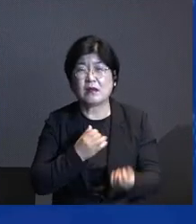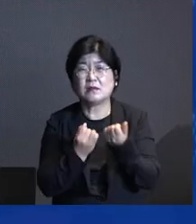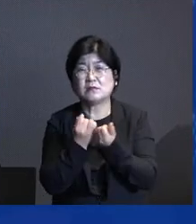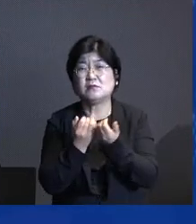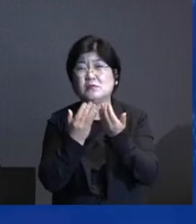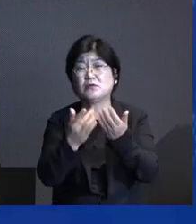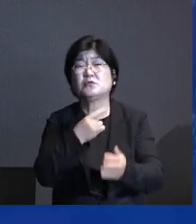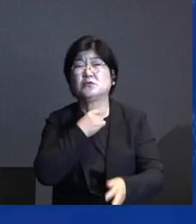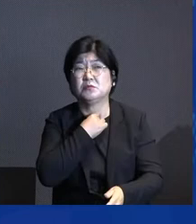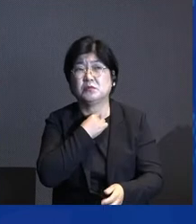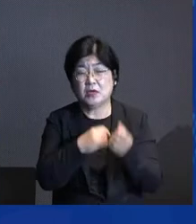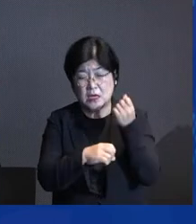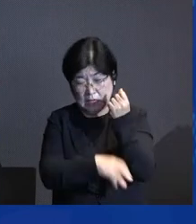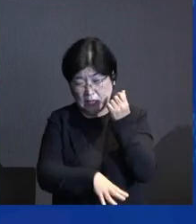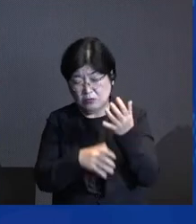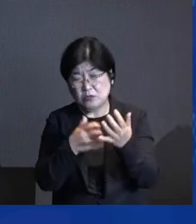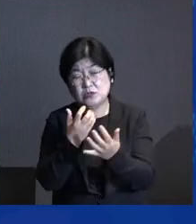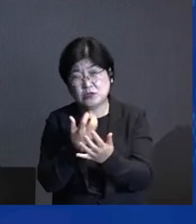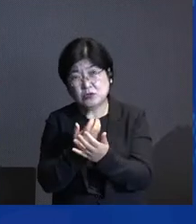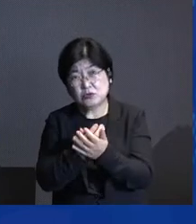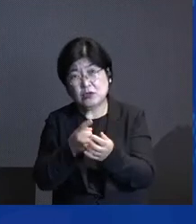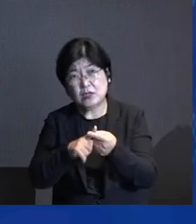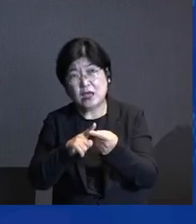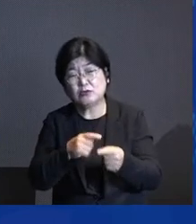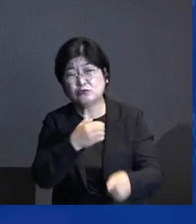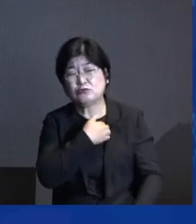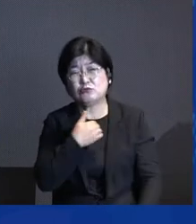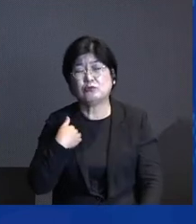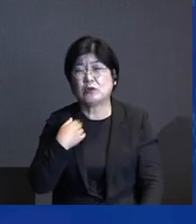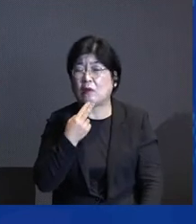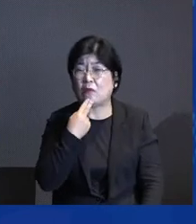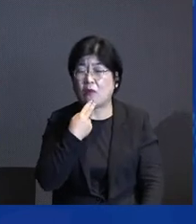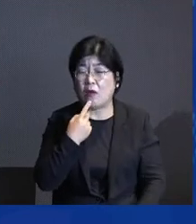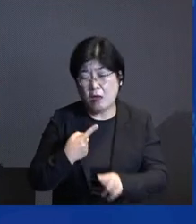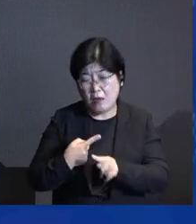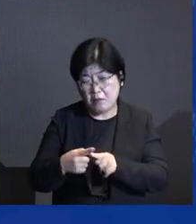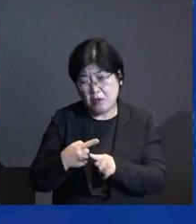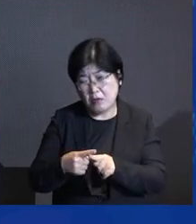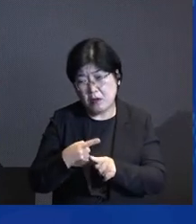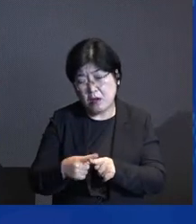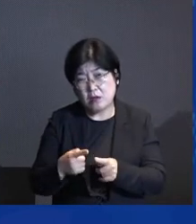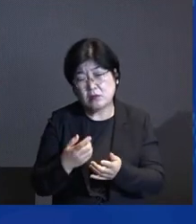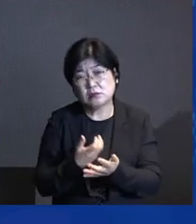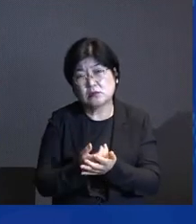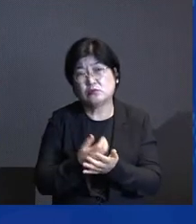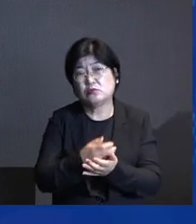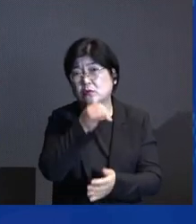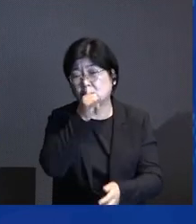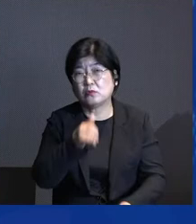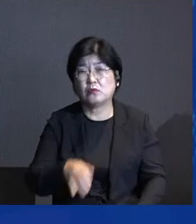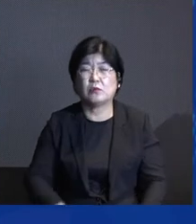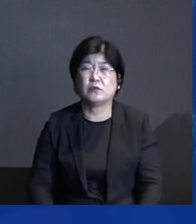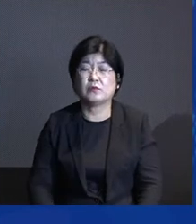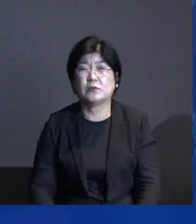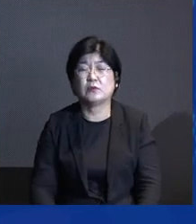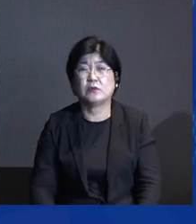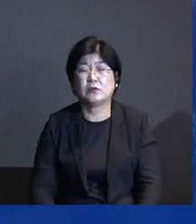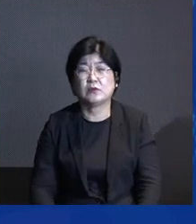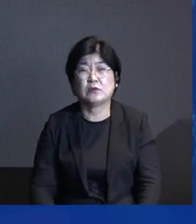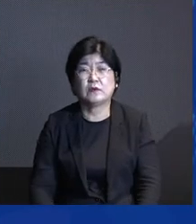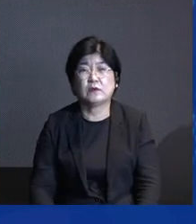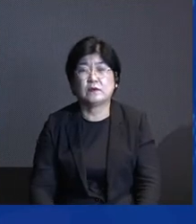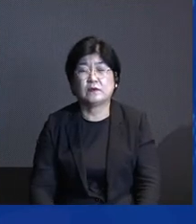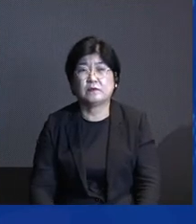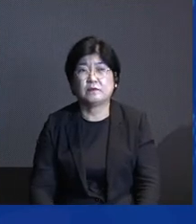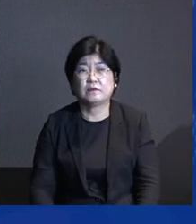not enough. It is only for the screening, but it could not detect the deterioration of